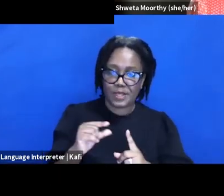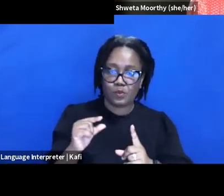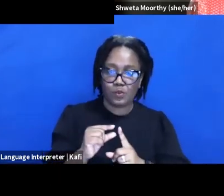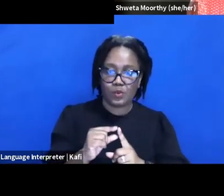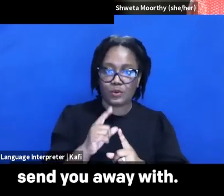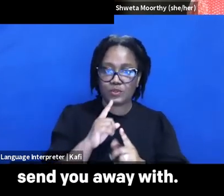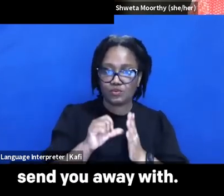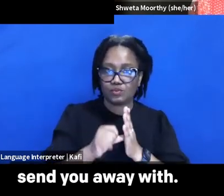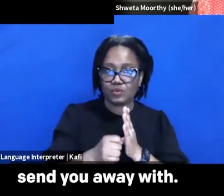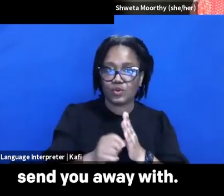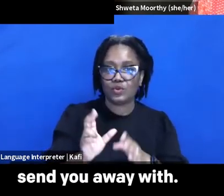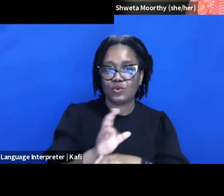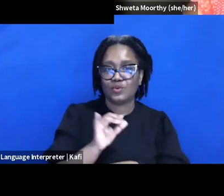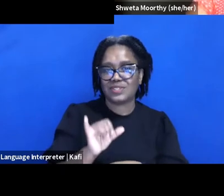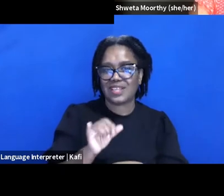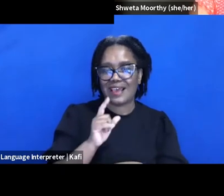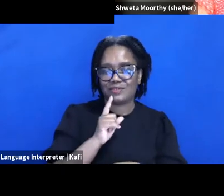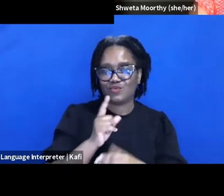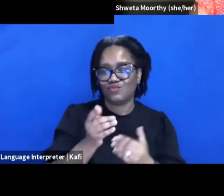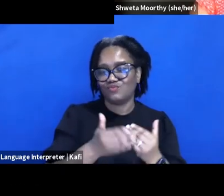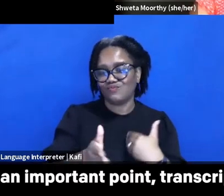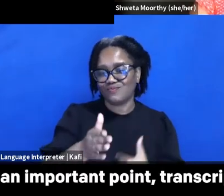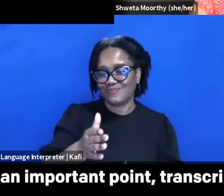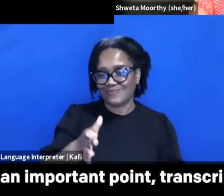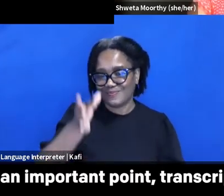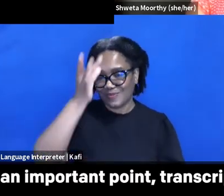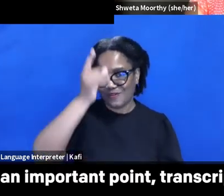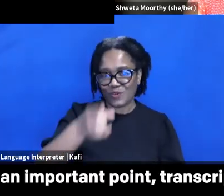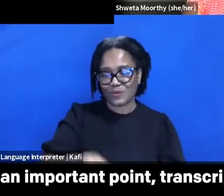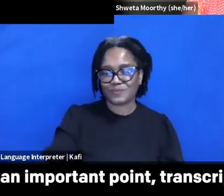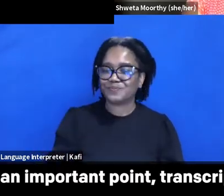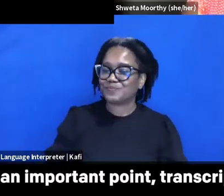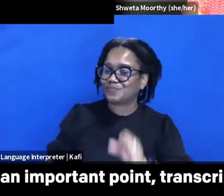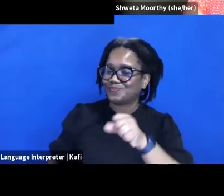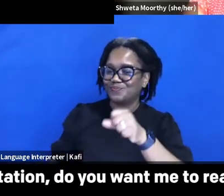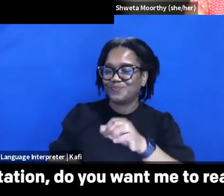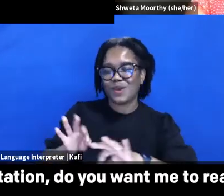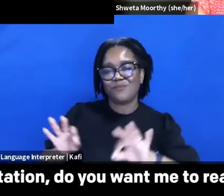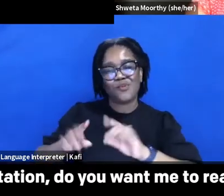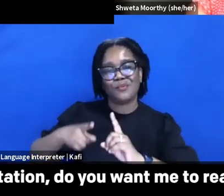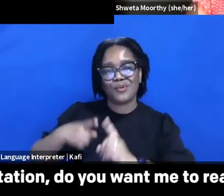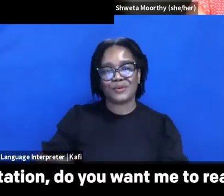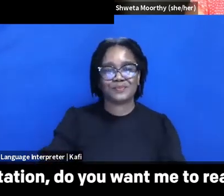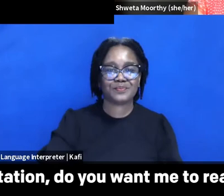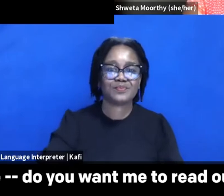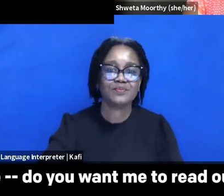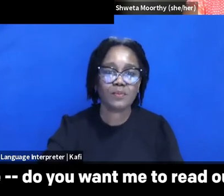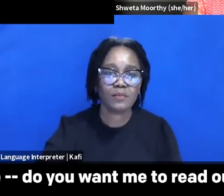you away with. Such an important point. Transfer facilitation. Do you want